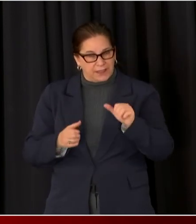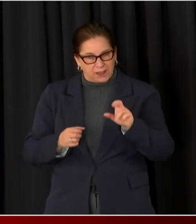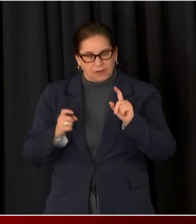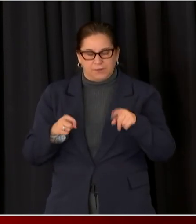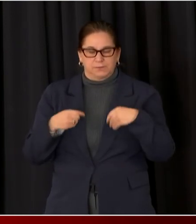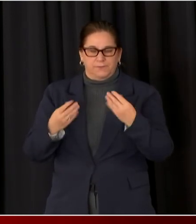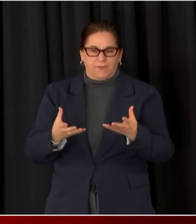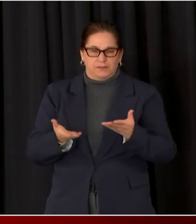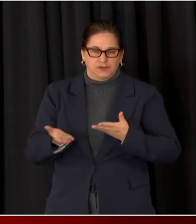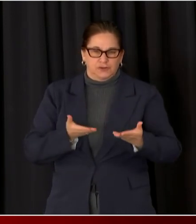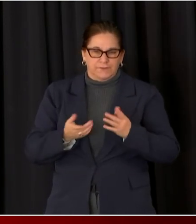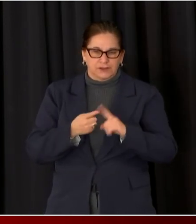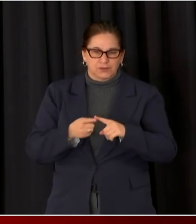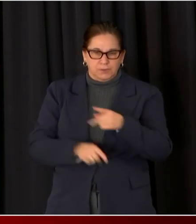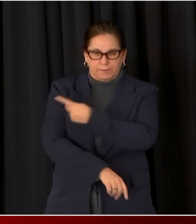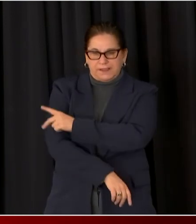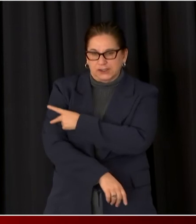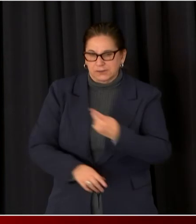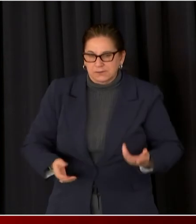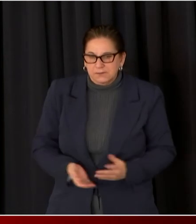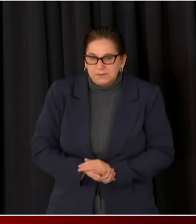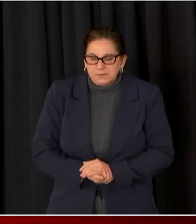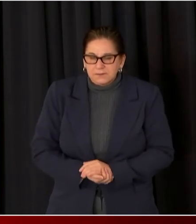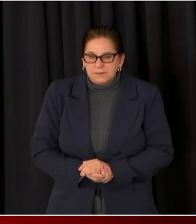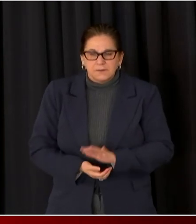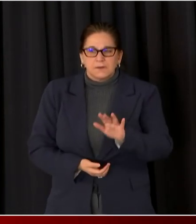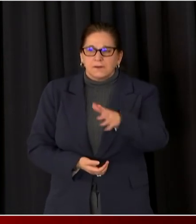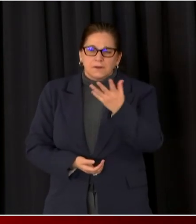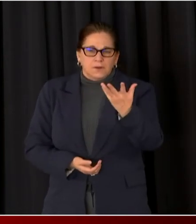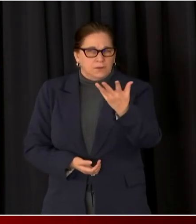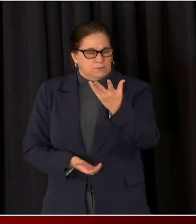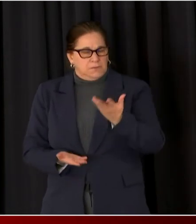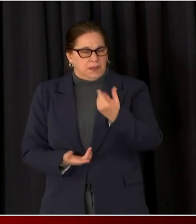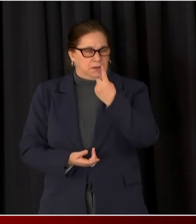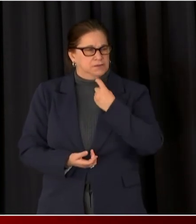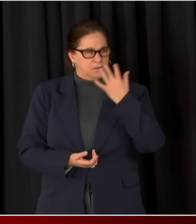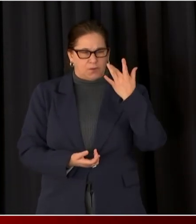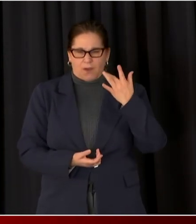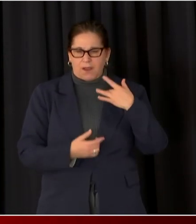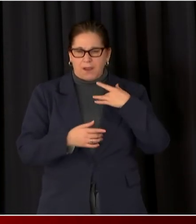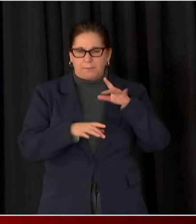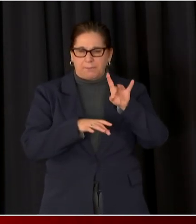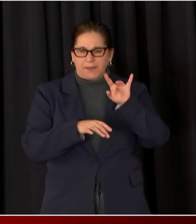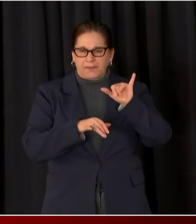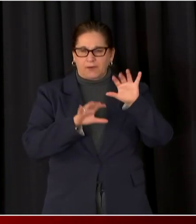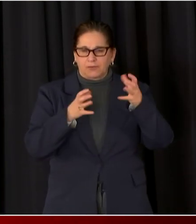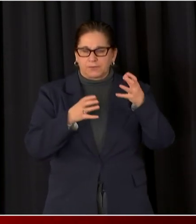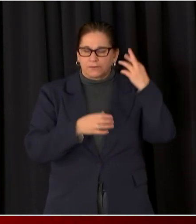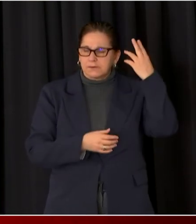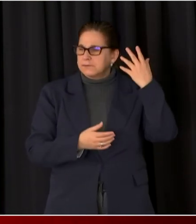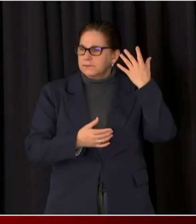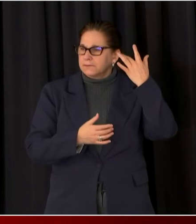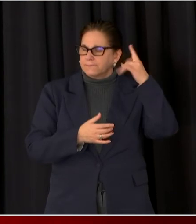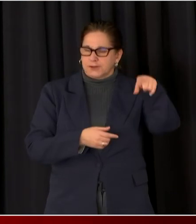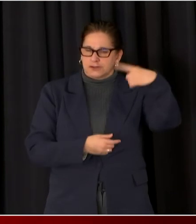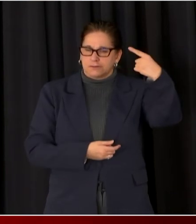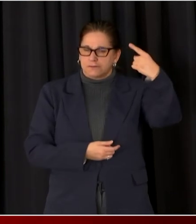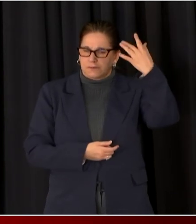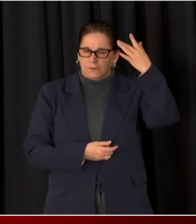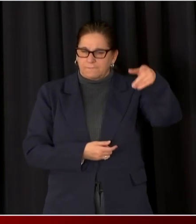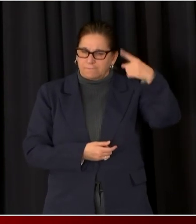chosen? Well, there's a lot that goes into these decisions, and a lot of smart and capable people working to identify